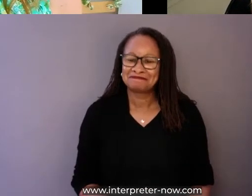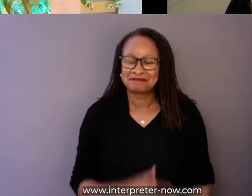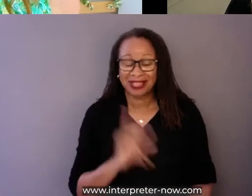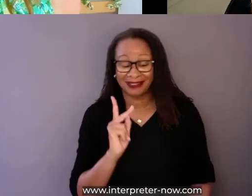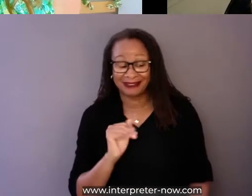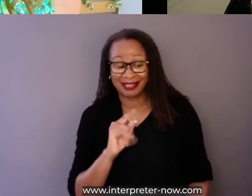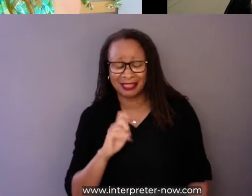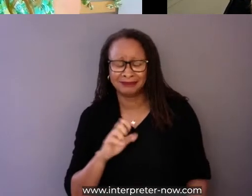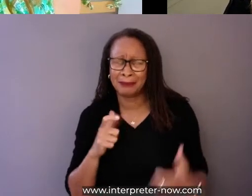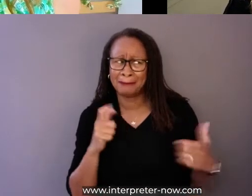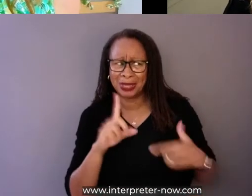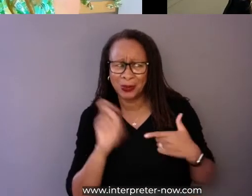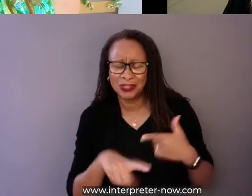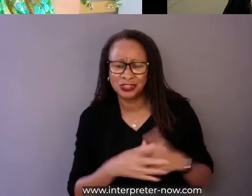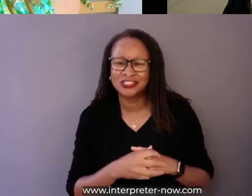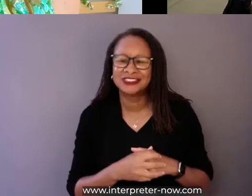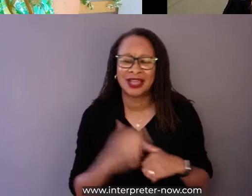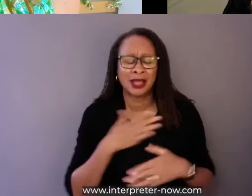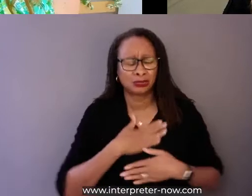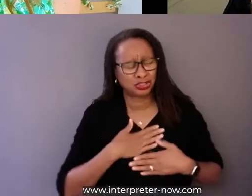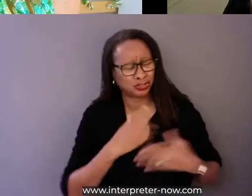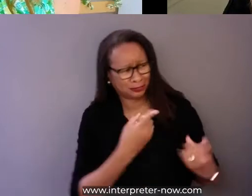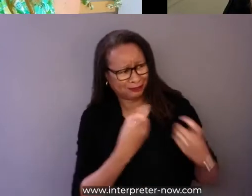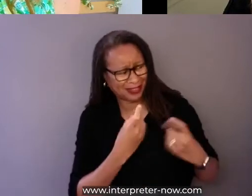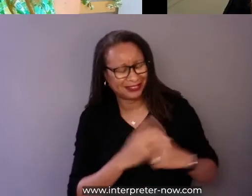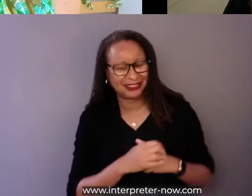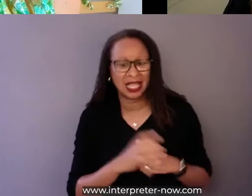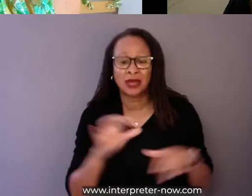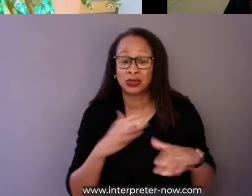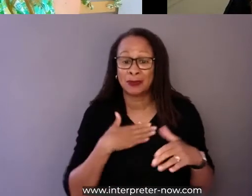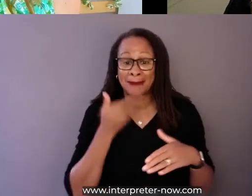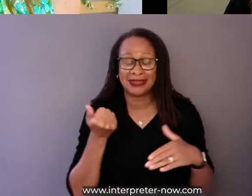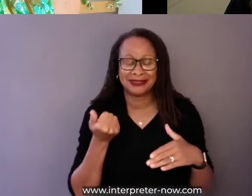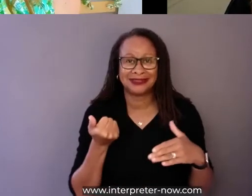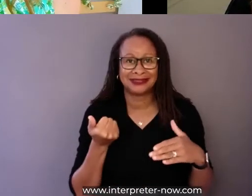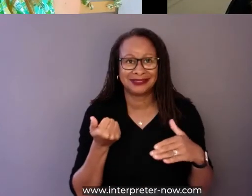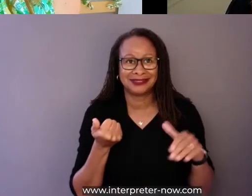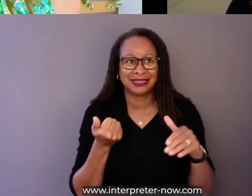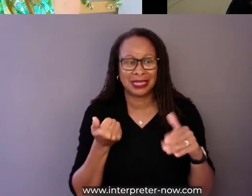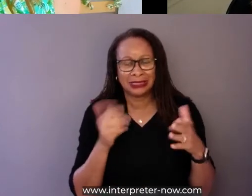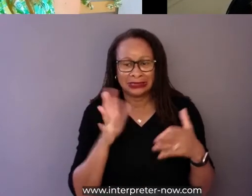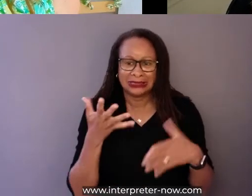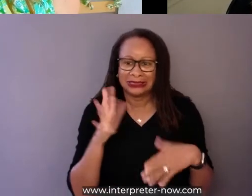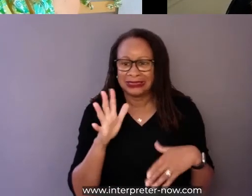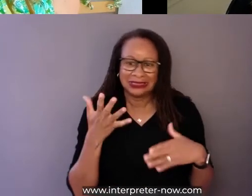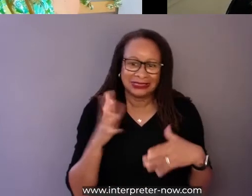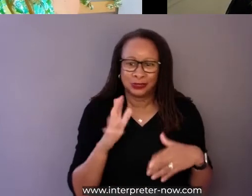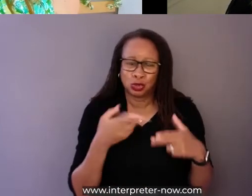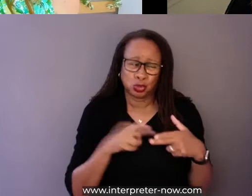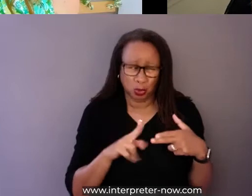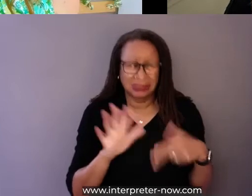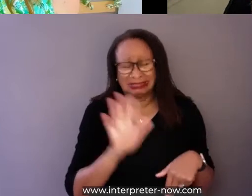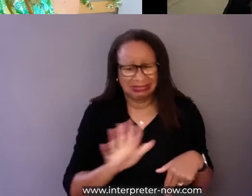a big question. I appreciate you asking, and I will do my best to keep it somewhat